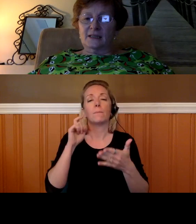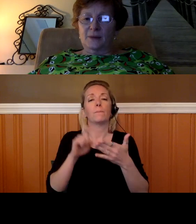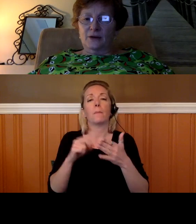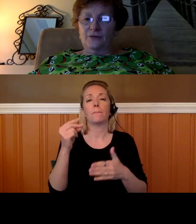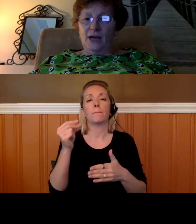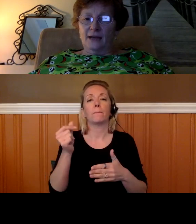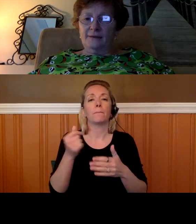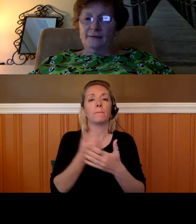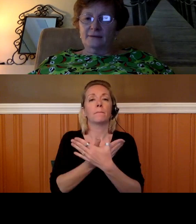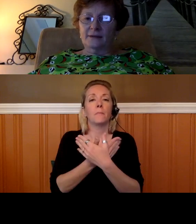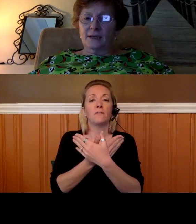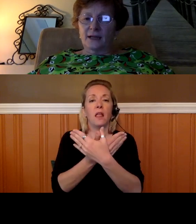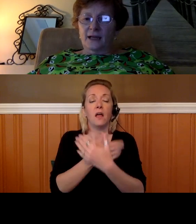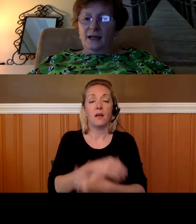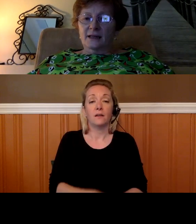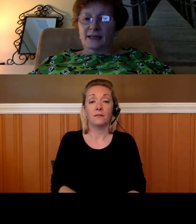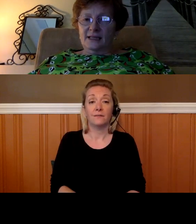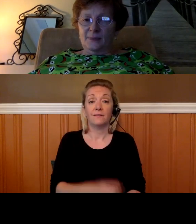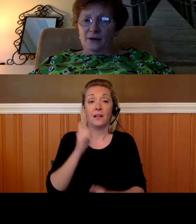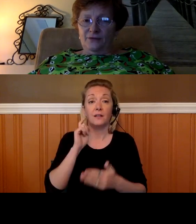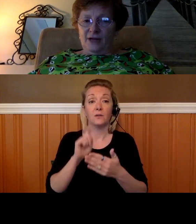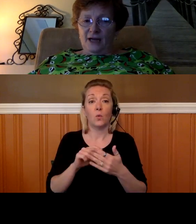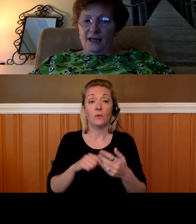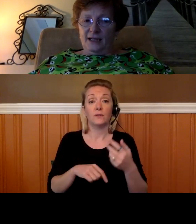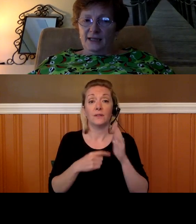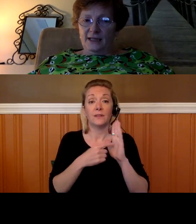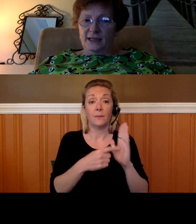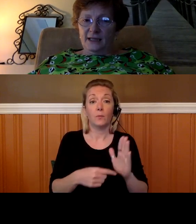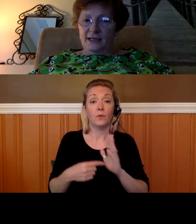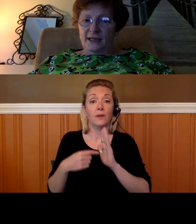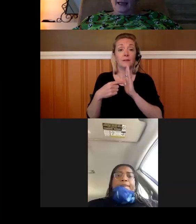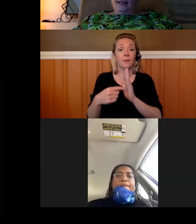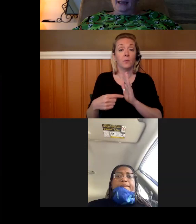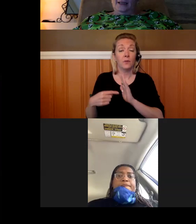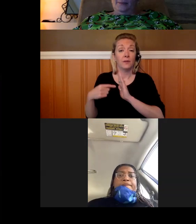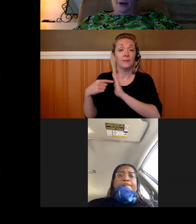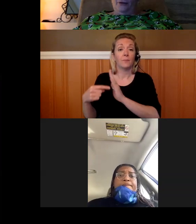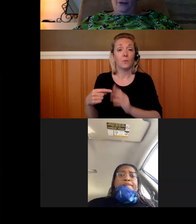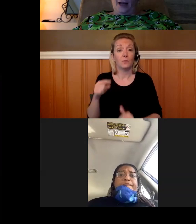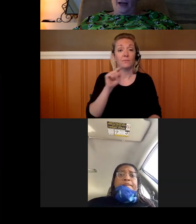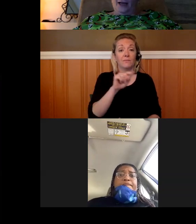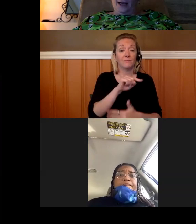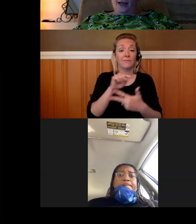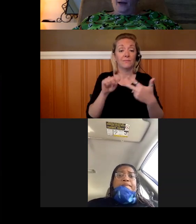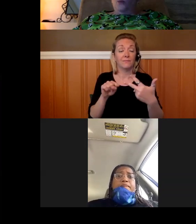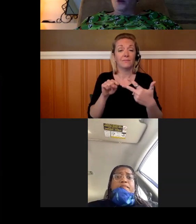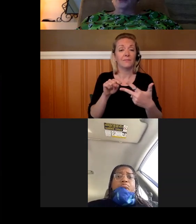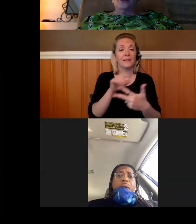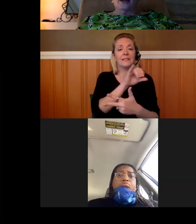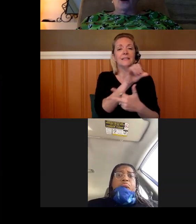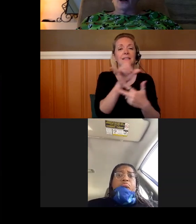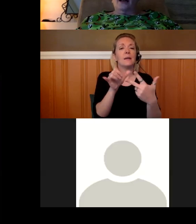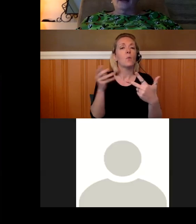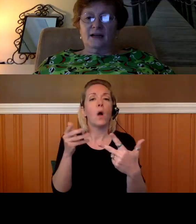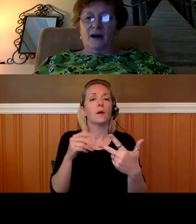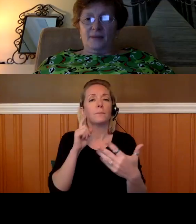butterfly, this butterfly, this butterfly. What do they all have in